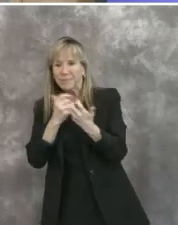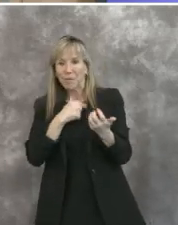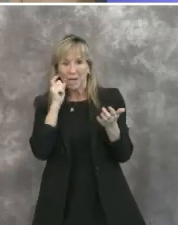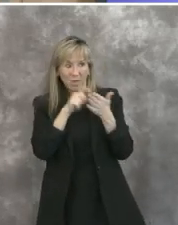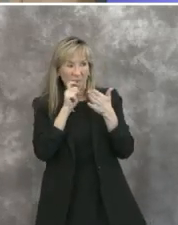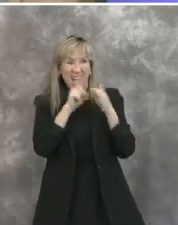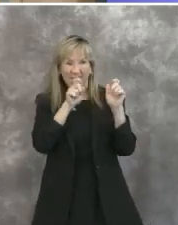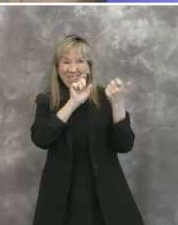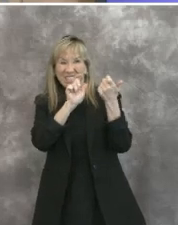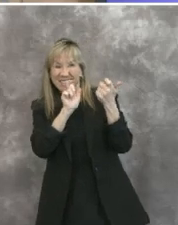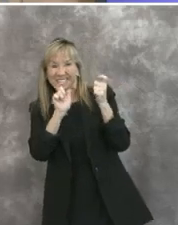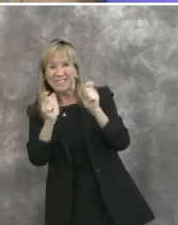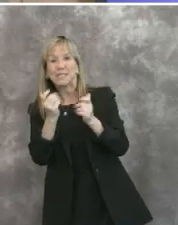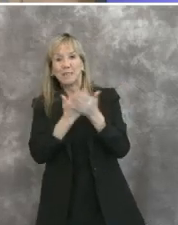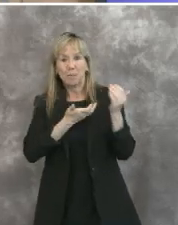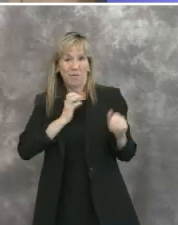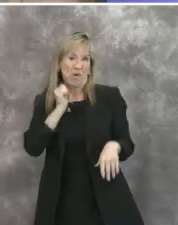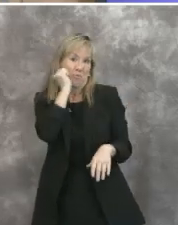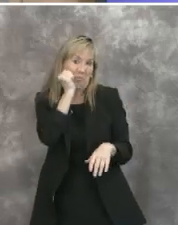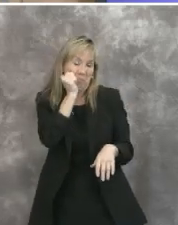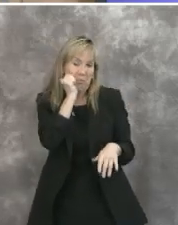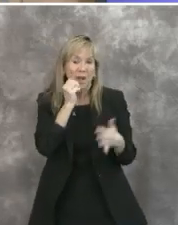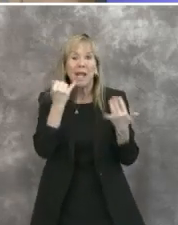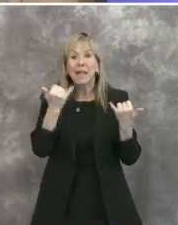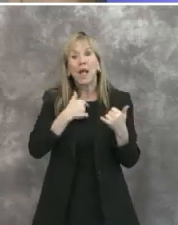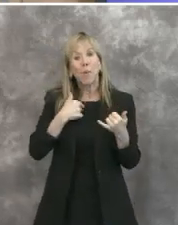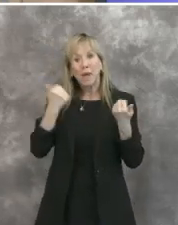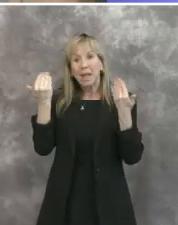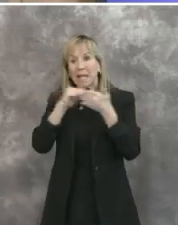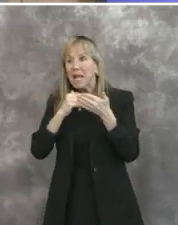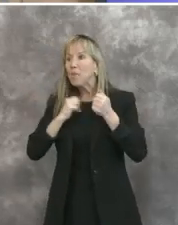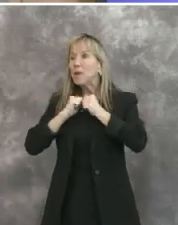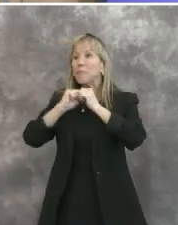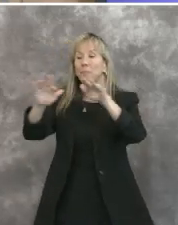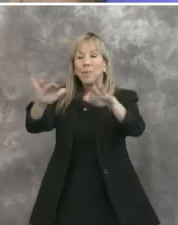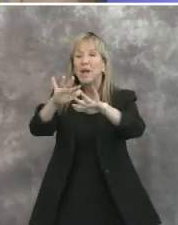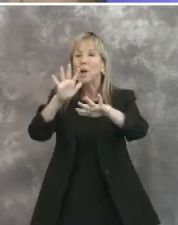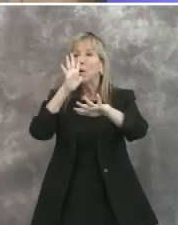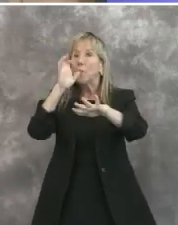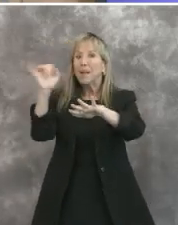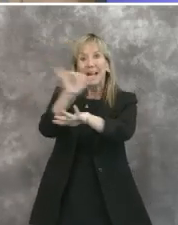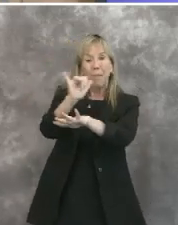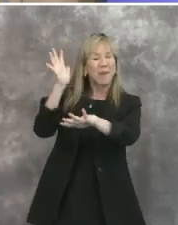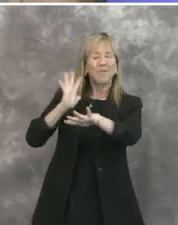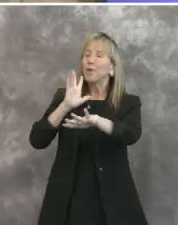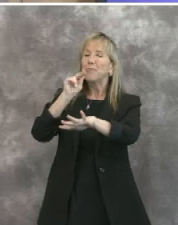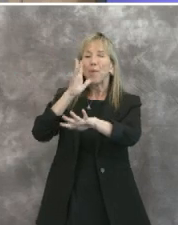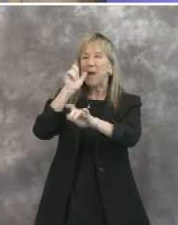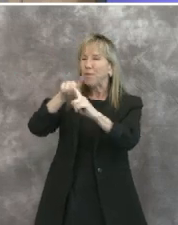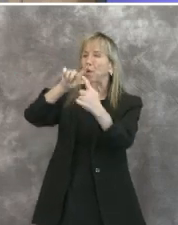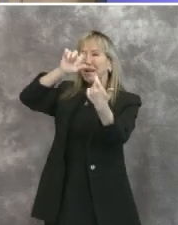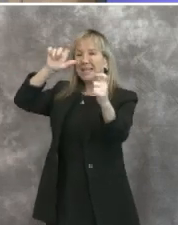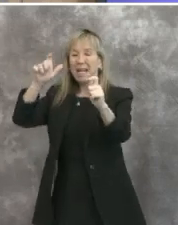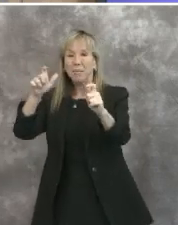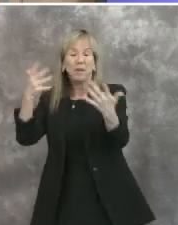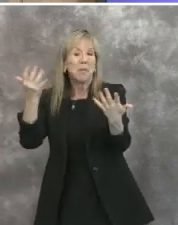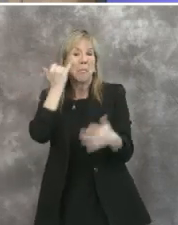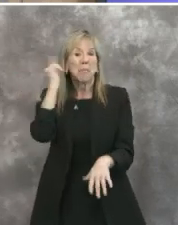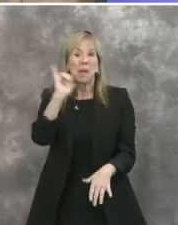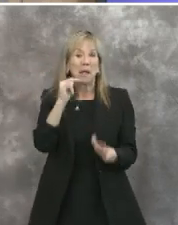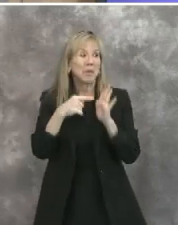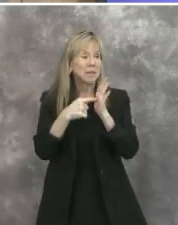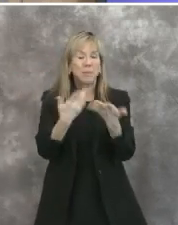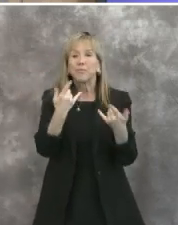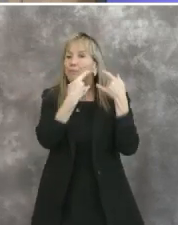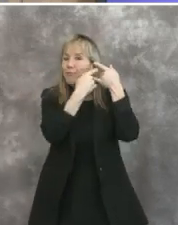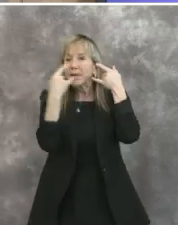we go back out into some of these environments that we're doing them in a different way than we did them before. The adapting are things around face coverings, around